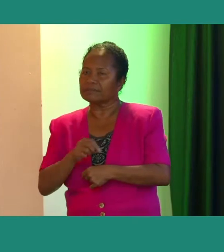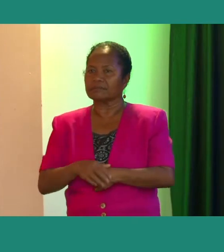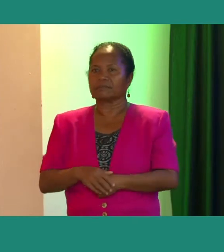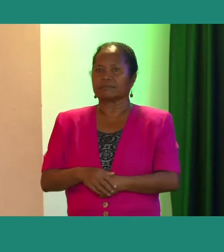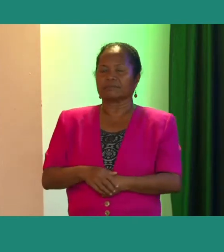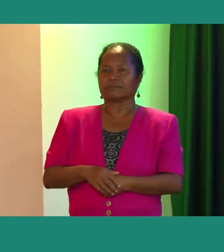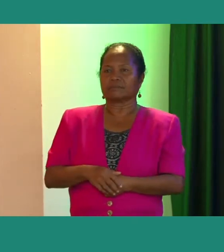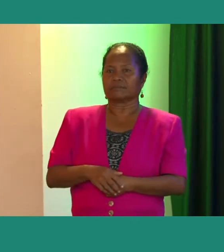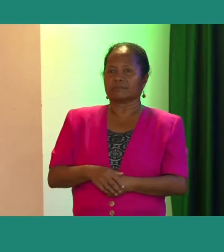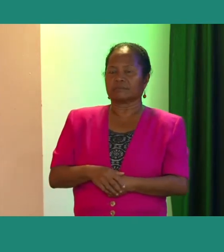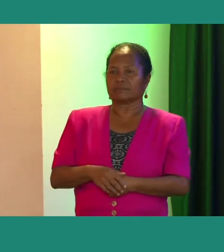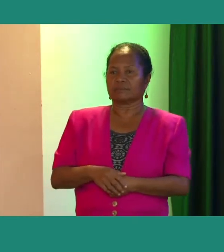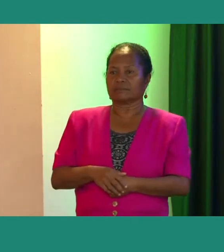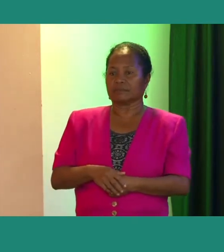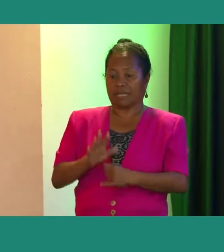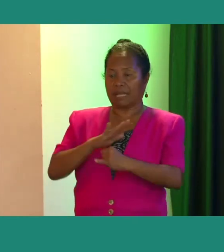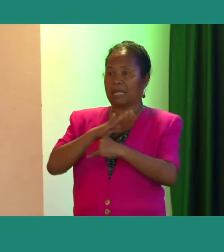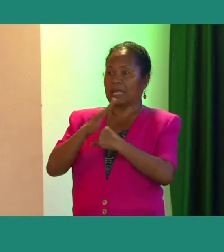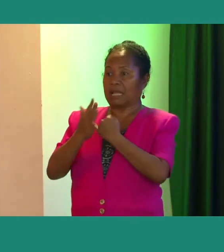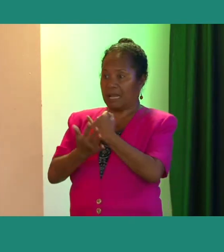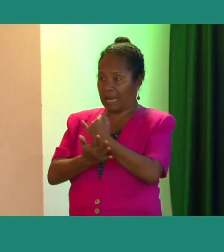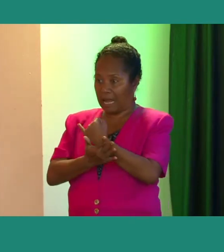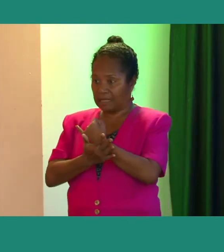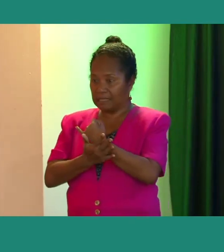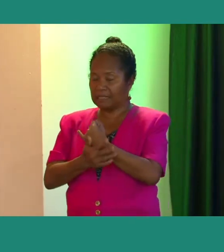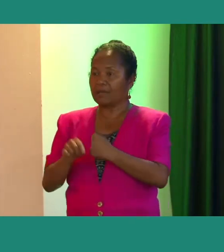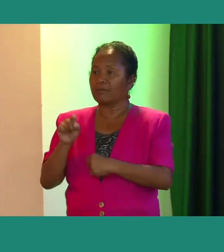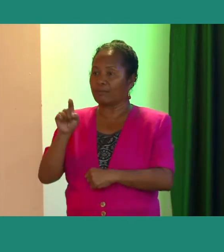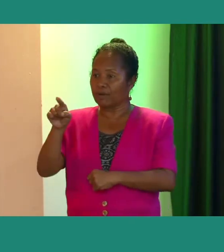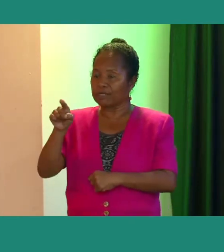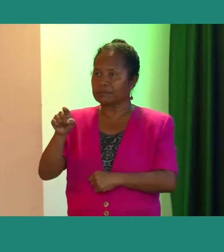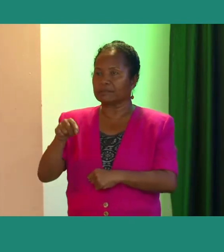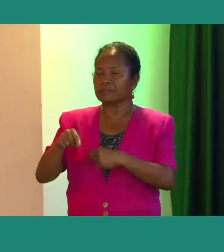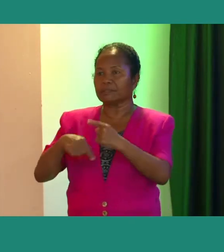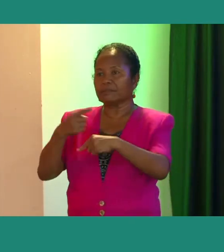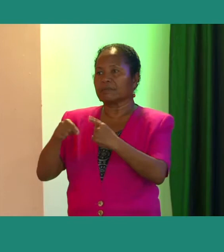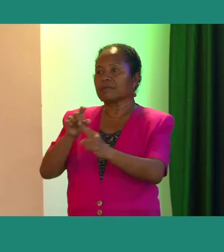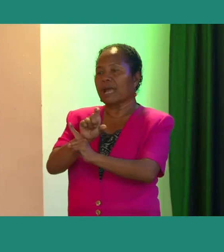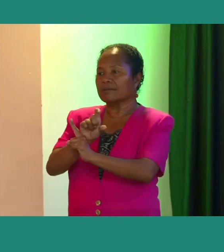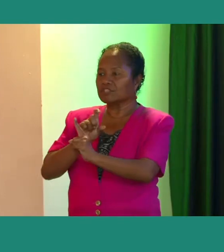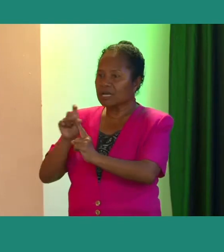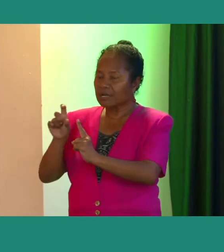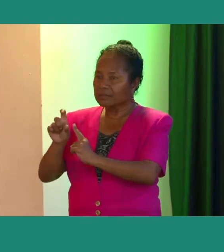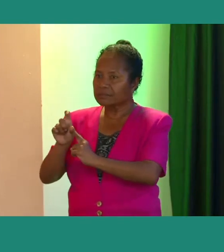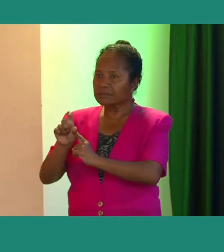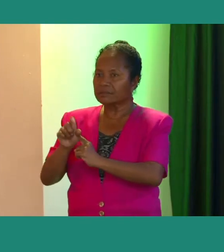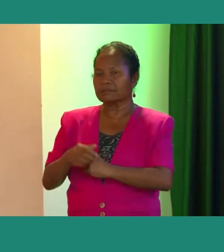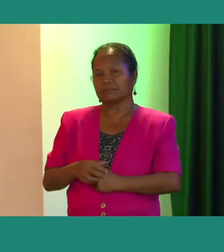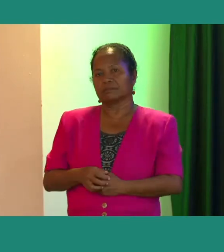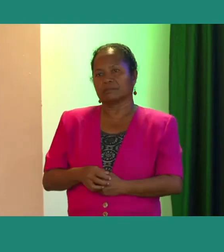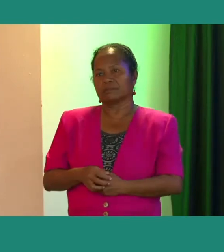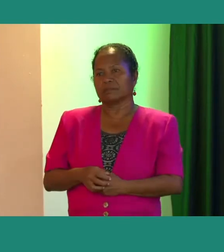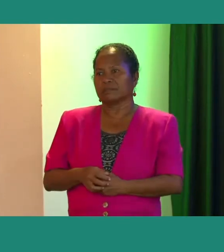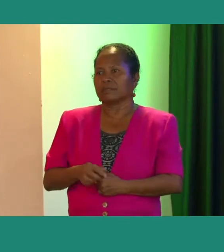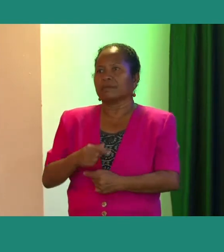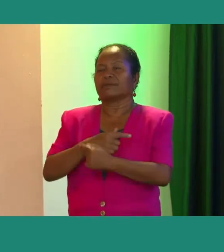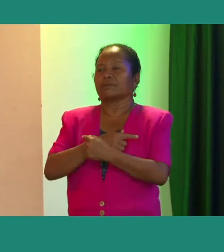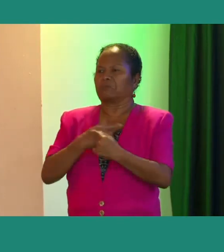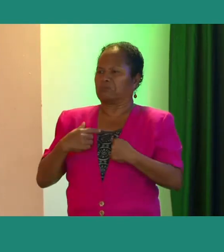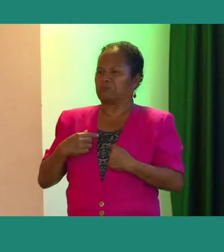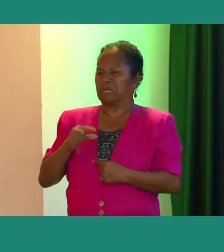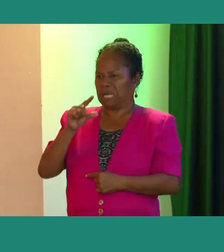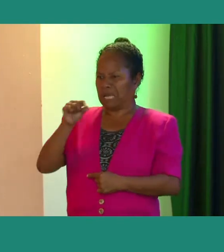So that last point about norms and culture is really interesting. So we can have as many